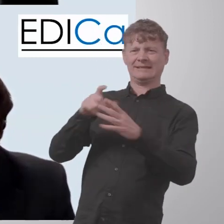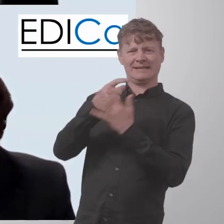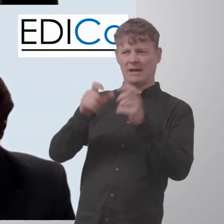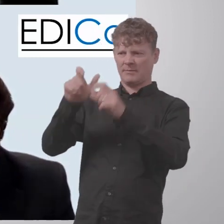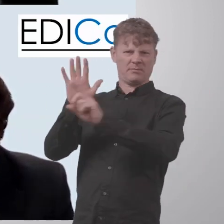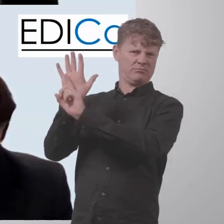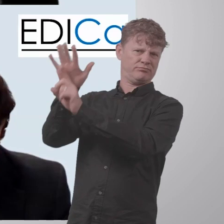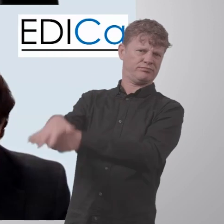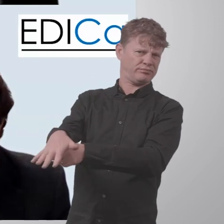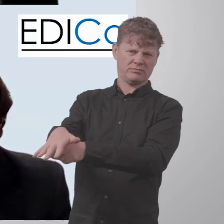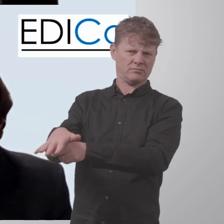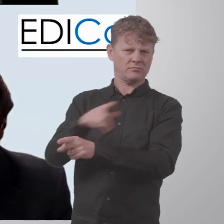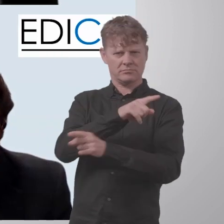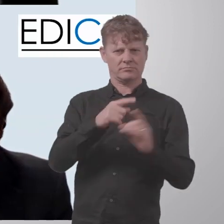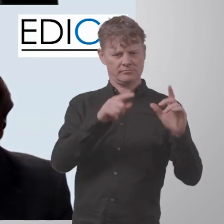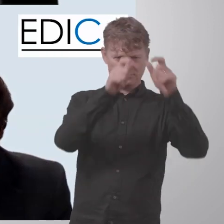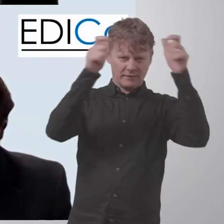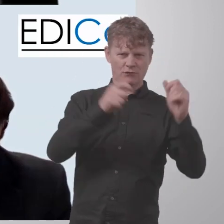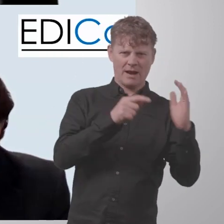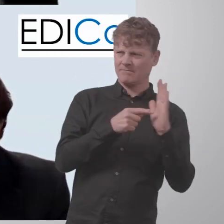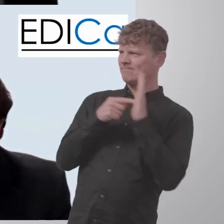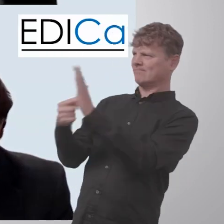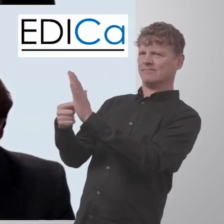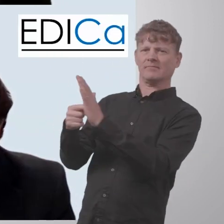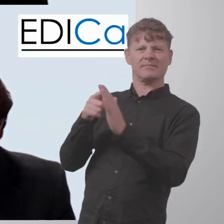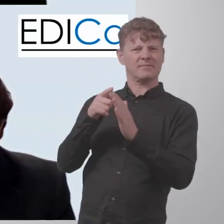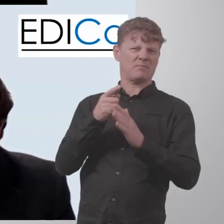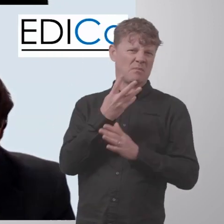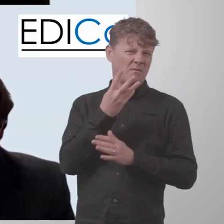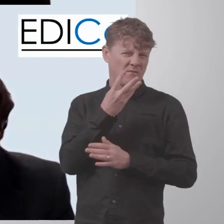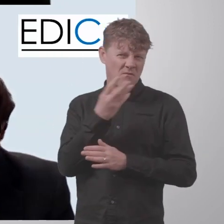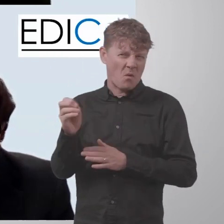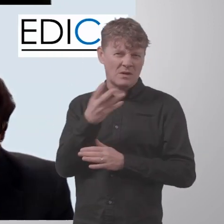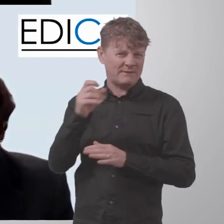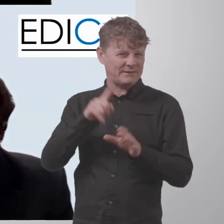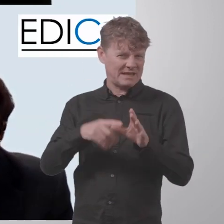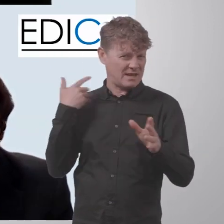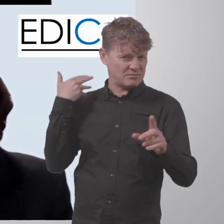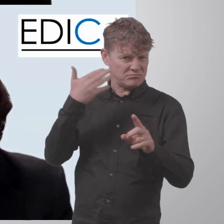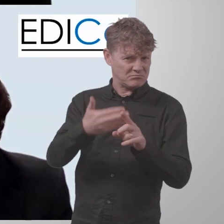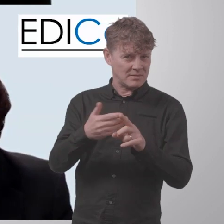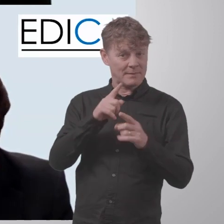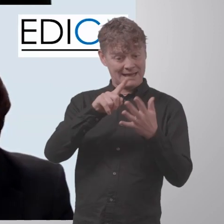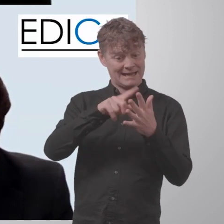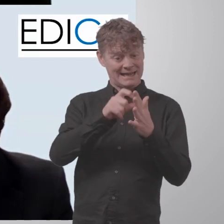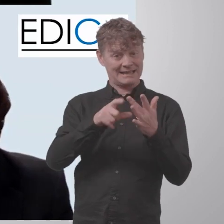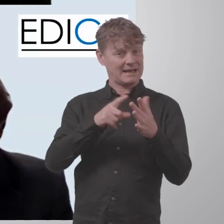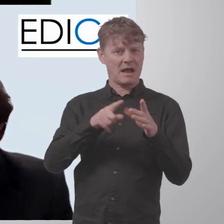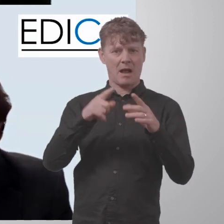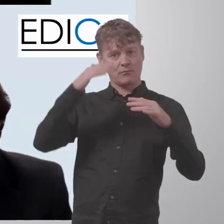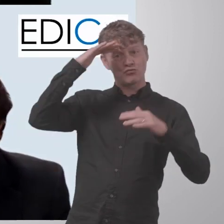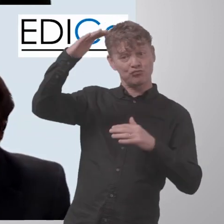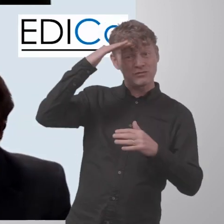50 years. It's based on the kind of principles that EDICa is very much based on, which is